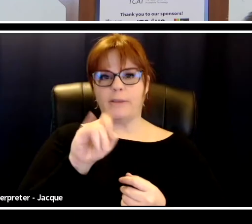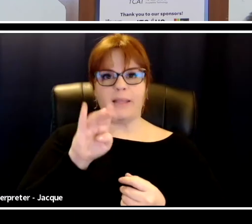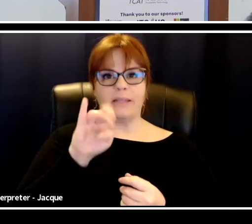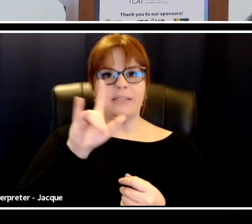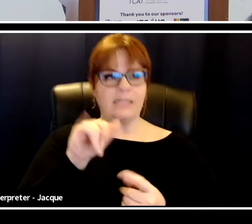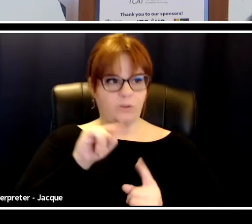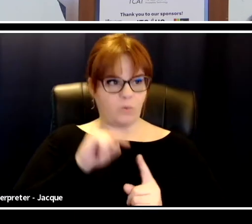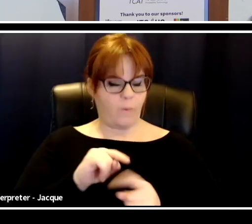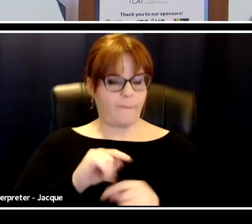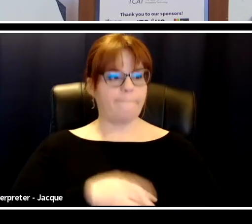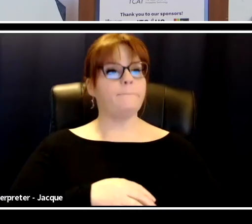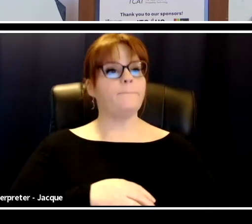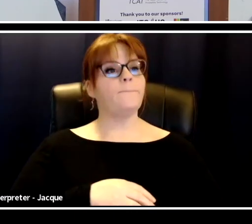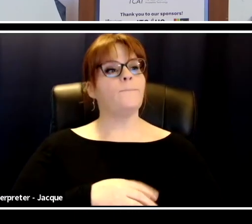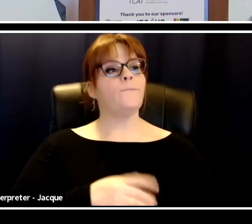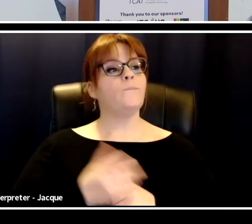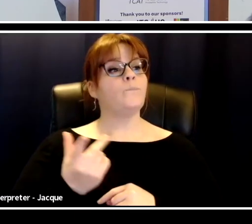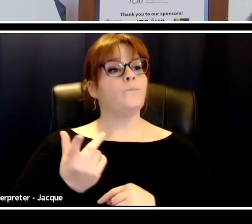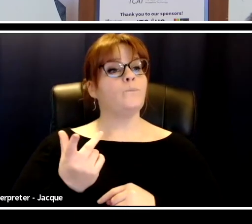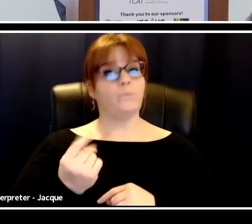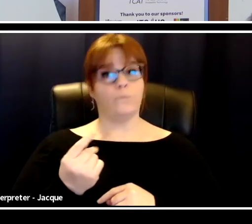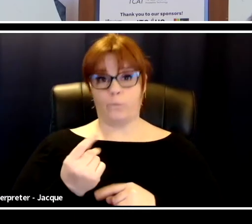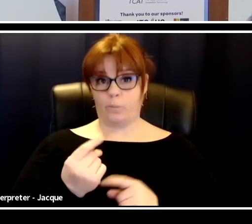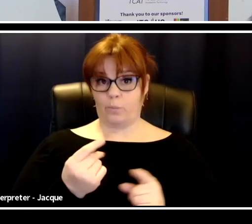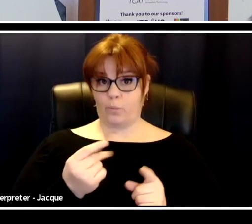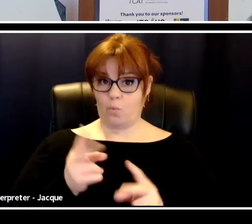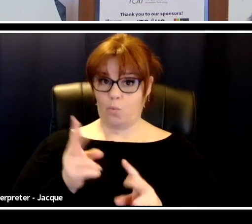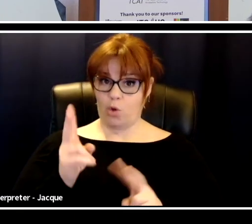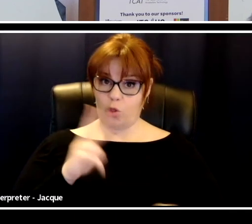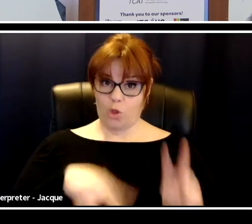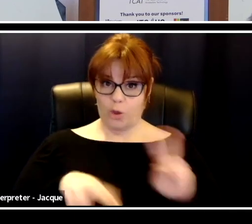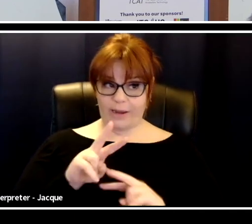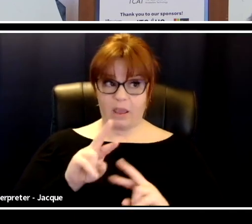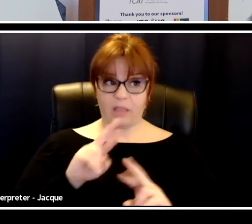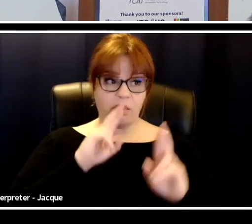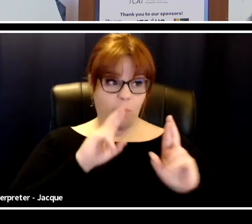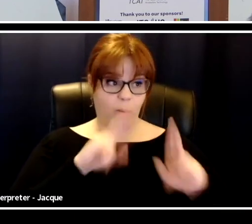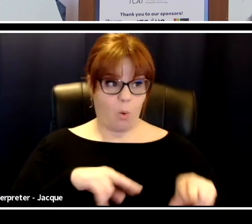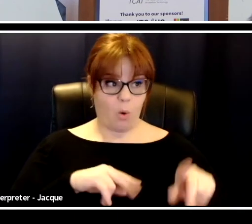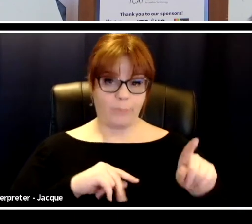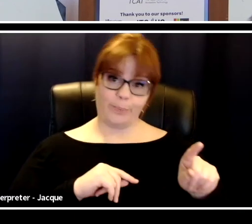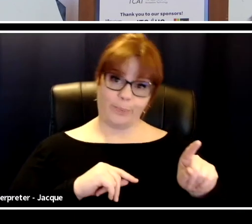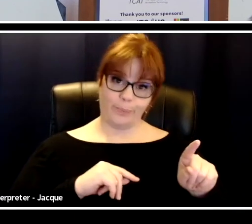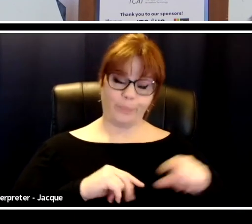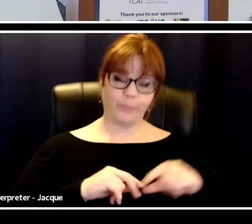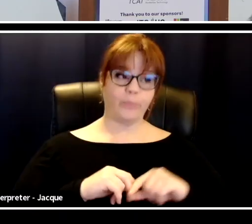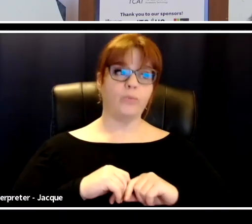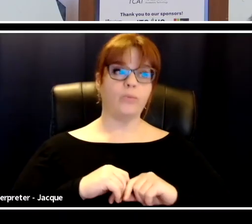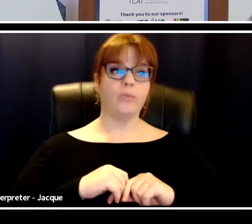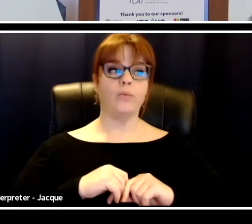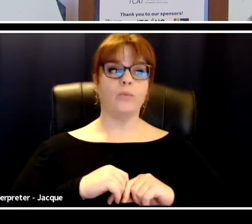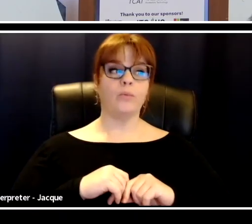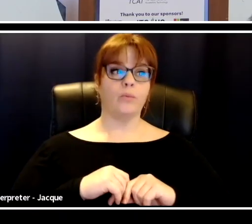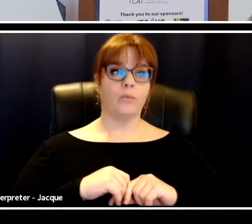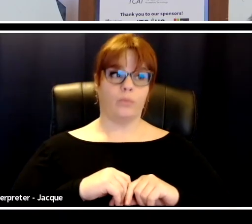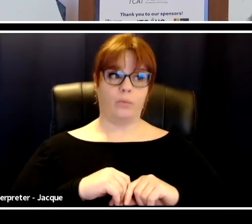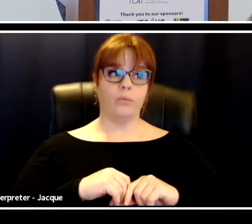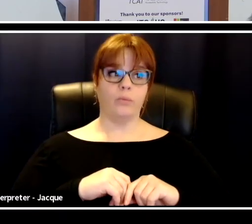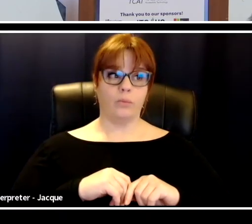what we're doing is basically taking a look at the report in terms